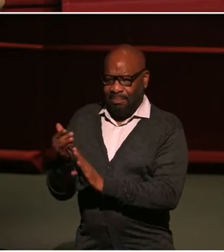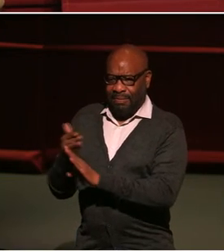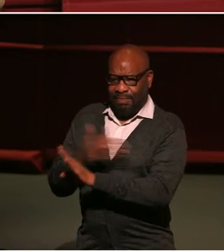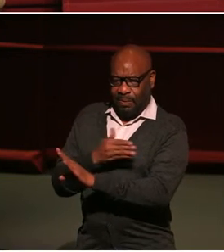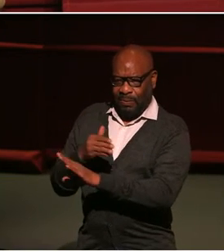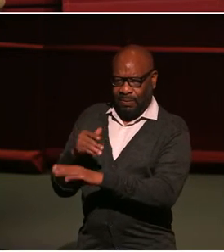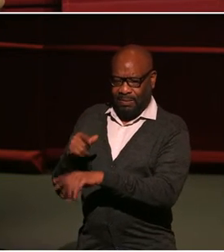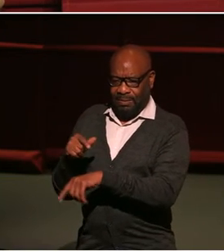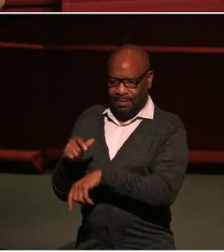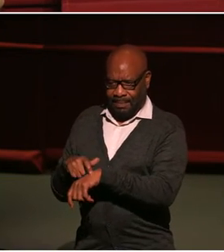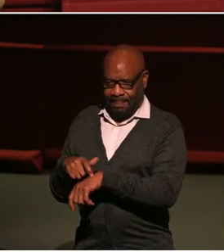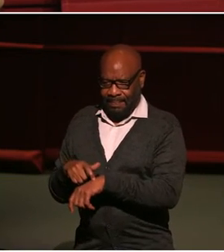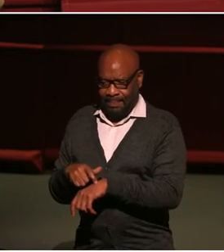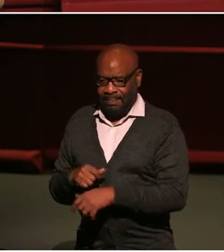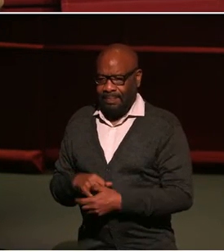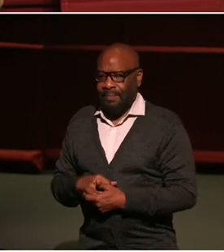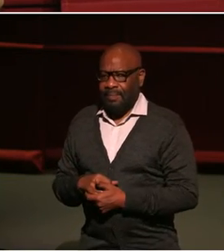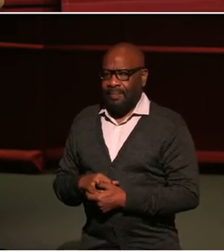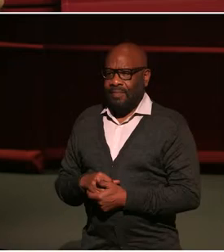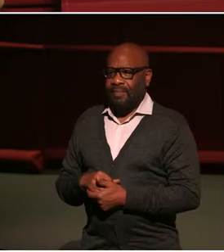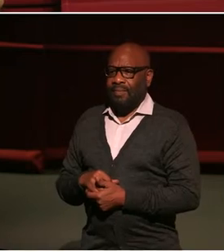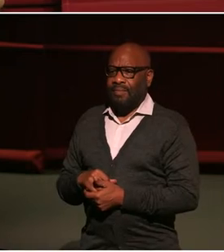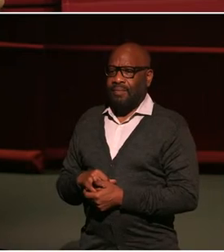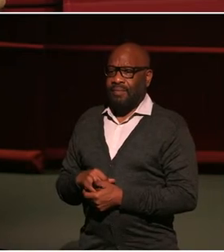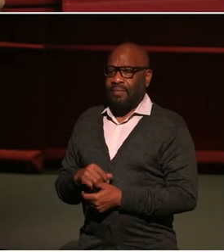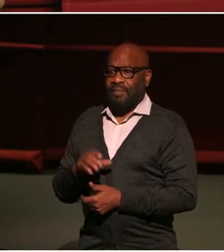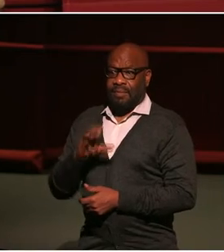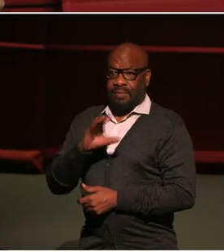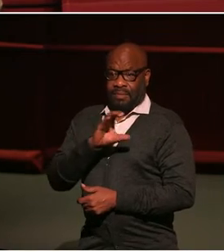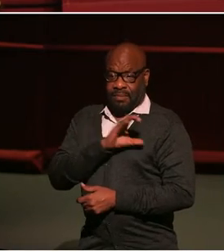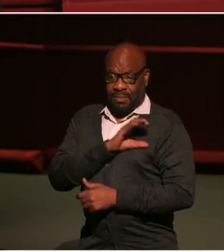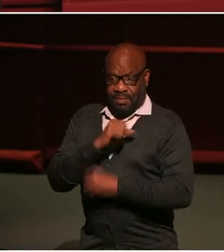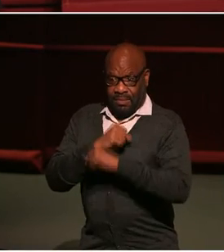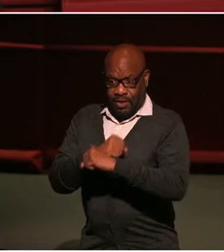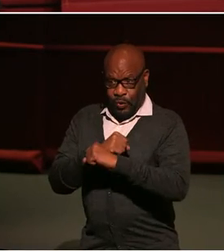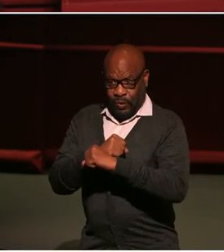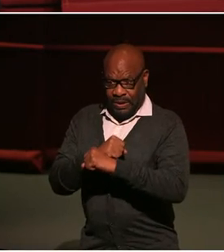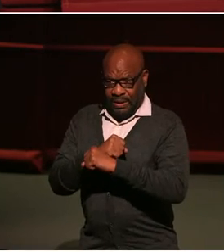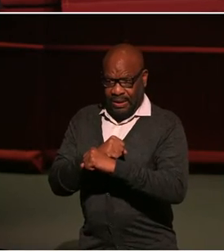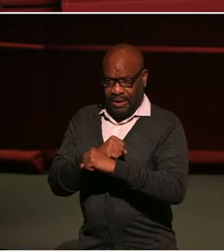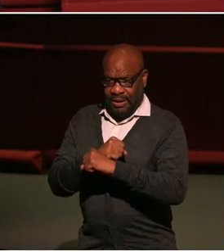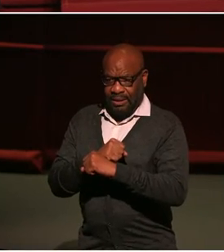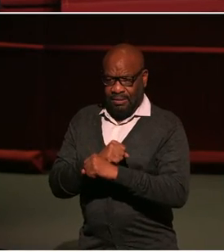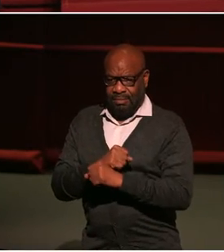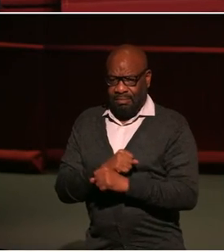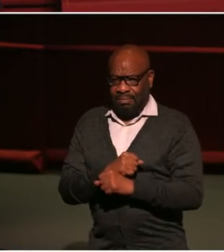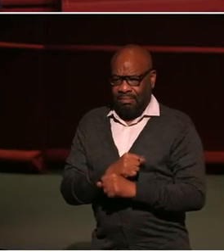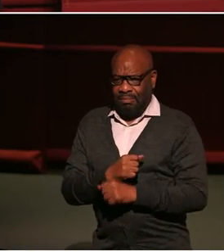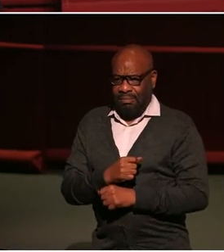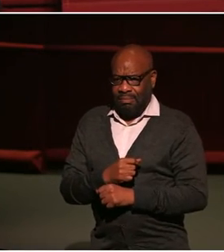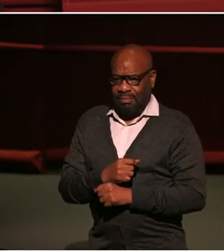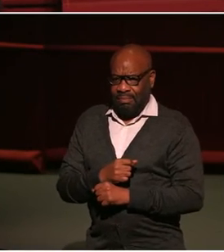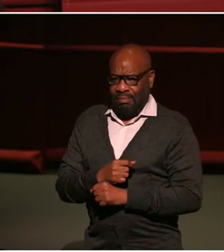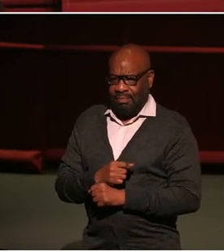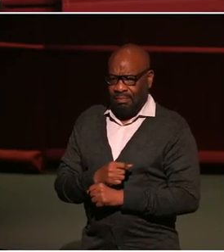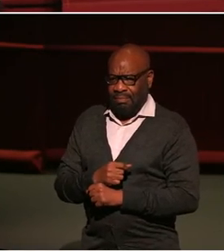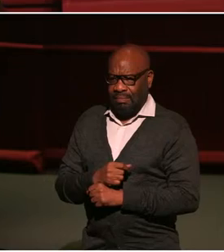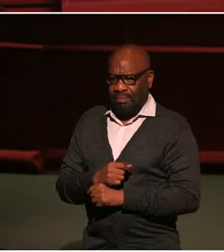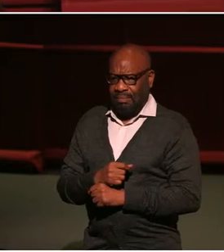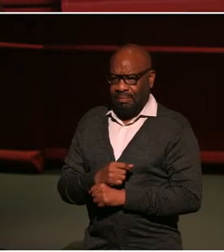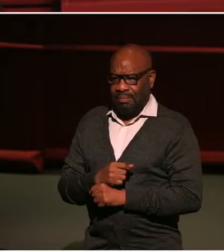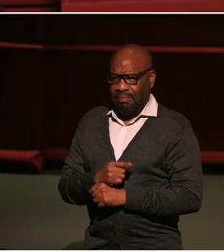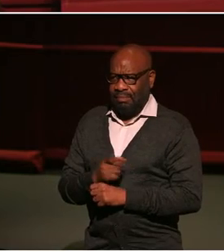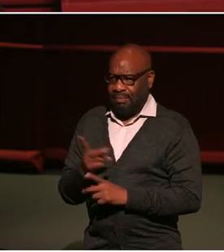And here the security guards found this couple, myself in a